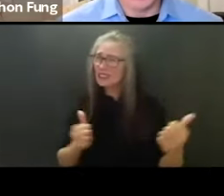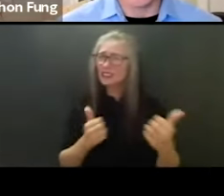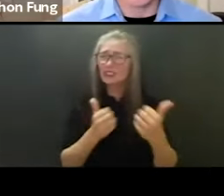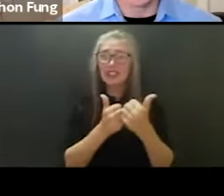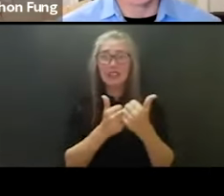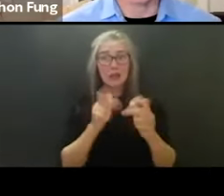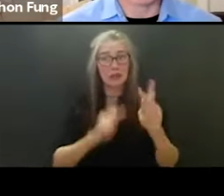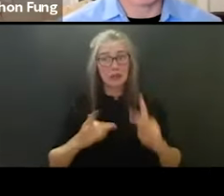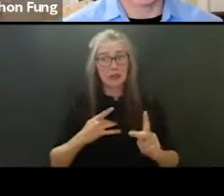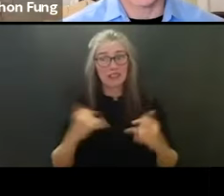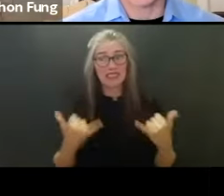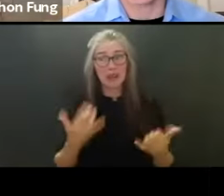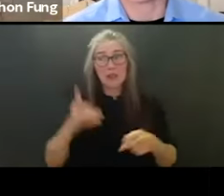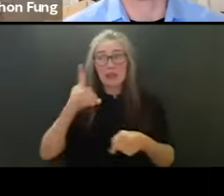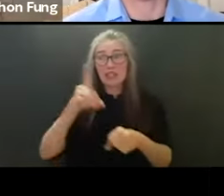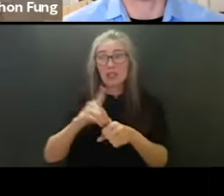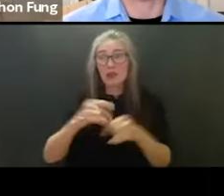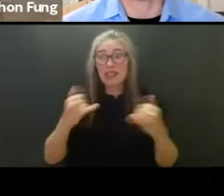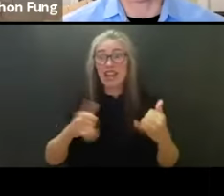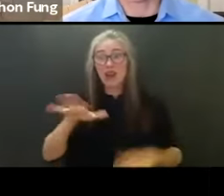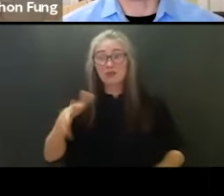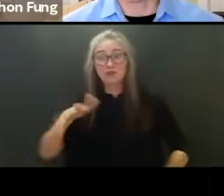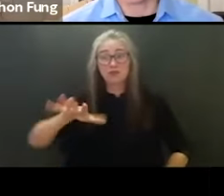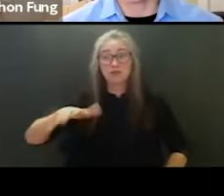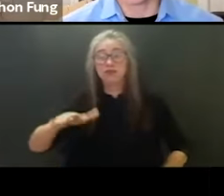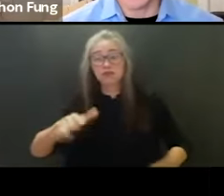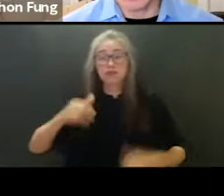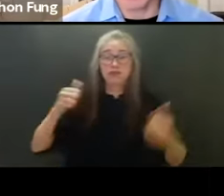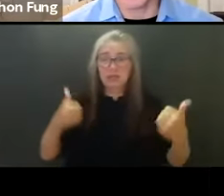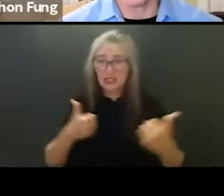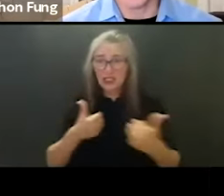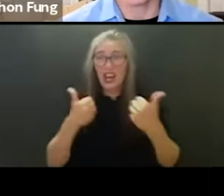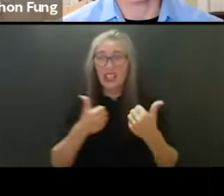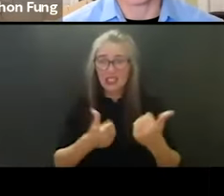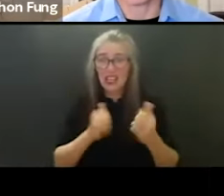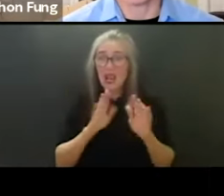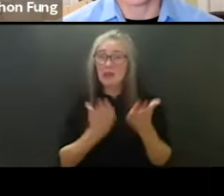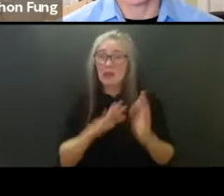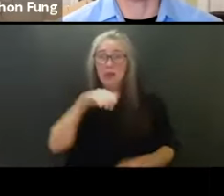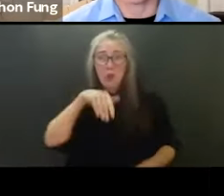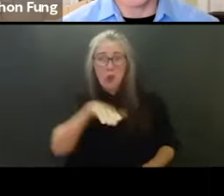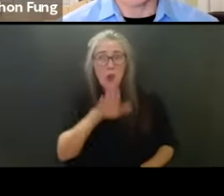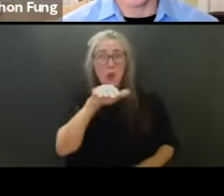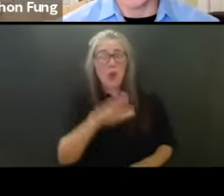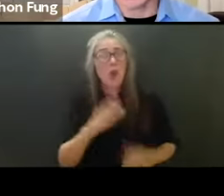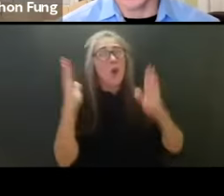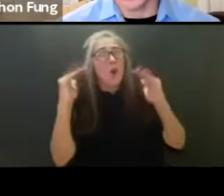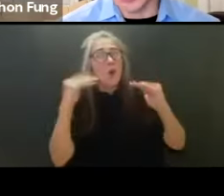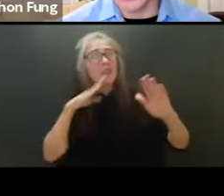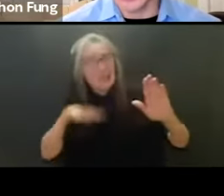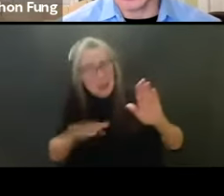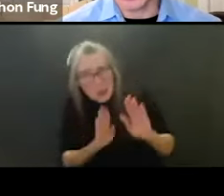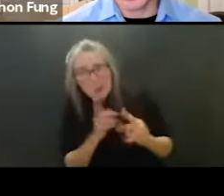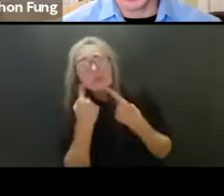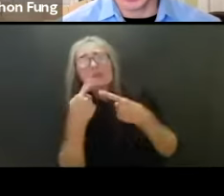-term scale. Many people feel that we're in a crisis of democracy now. Many think that democracy faces many, many challenges